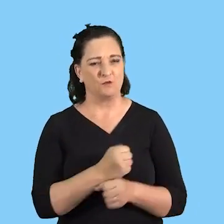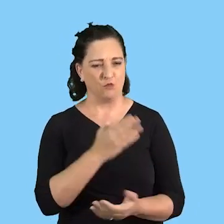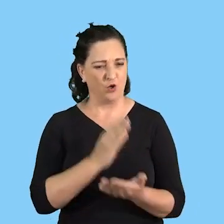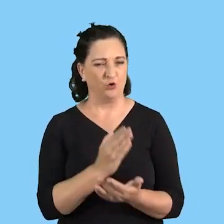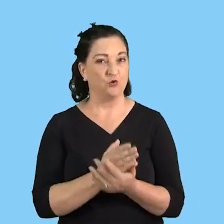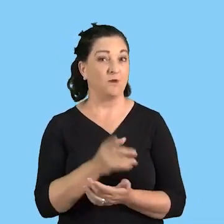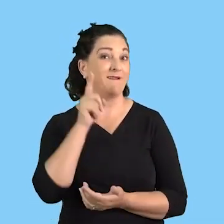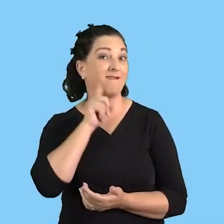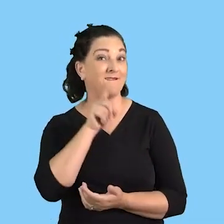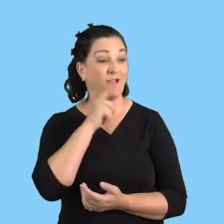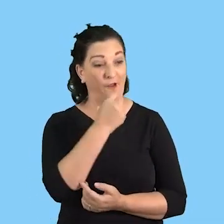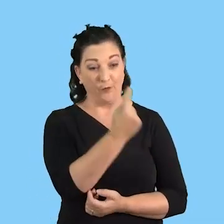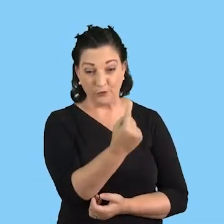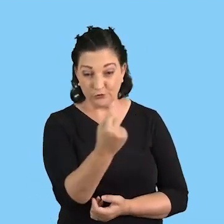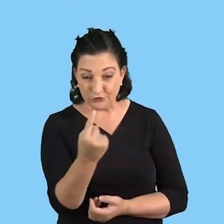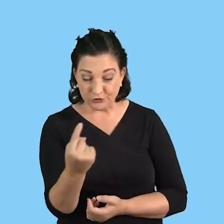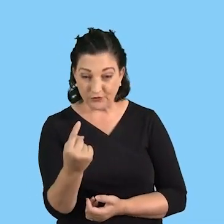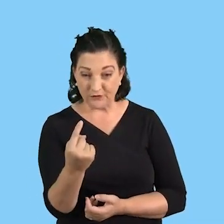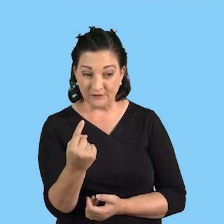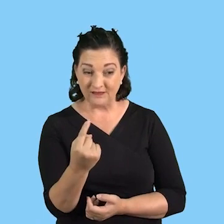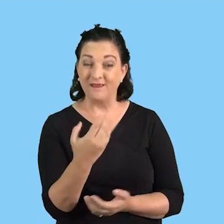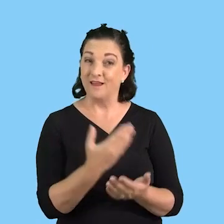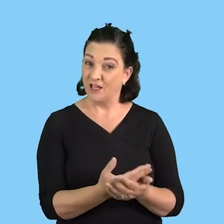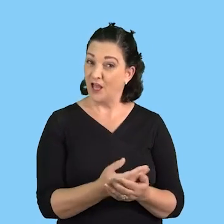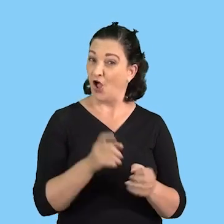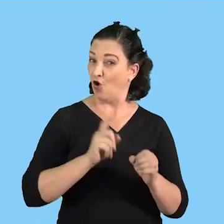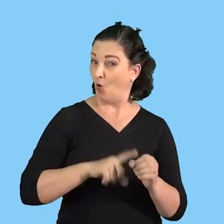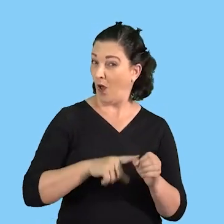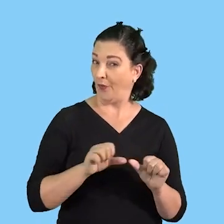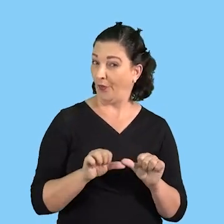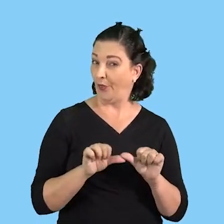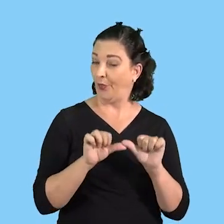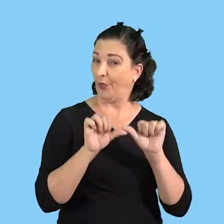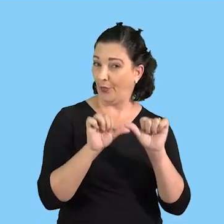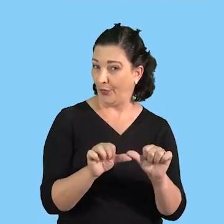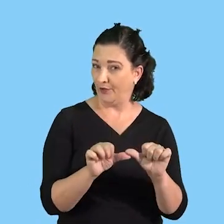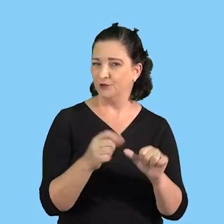each and every employee has quality or maintains quality in